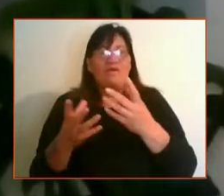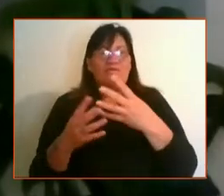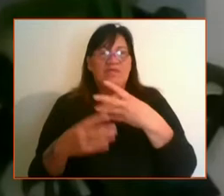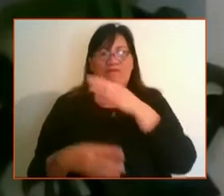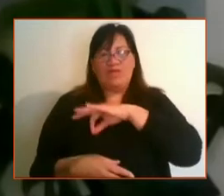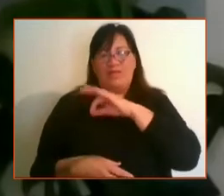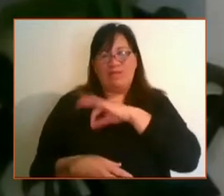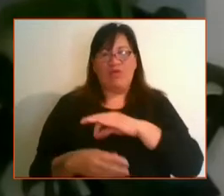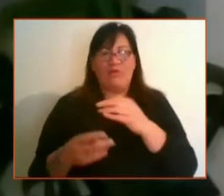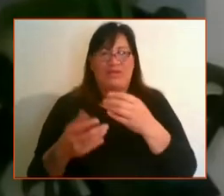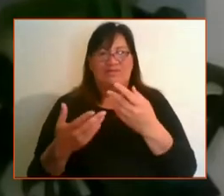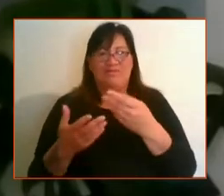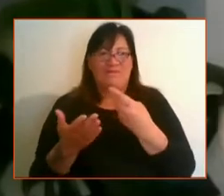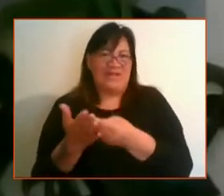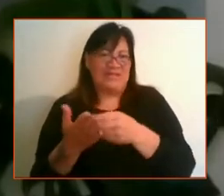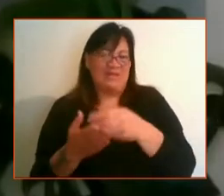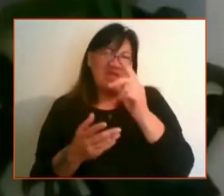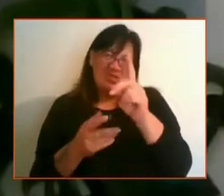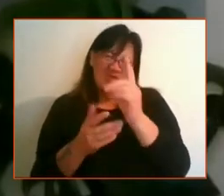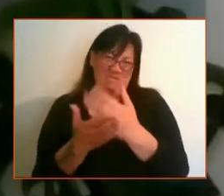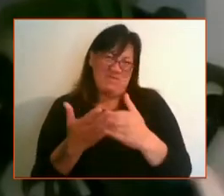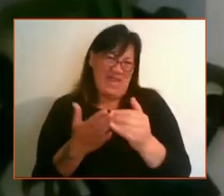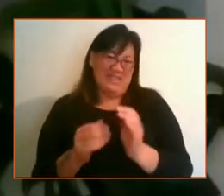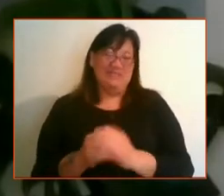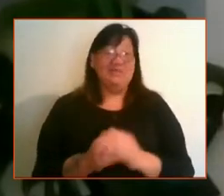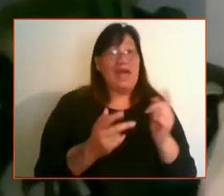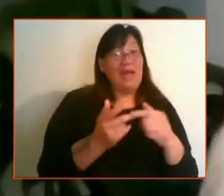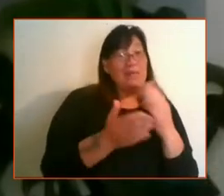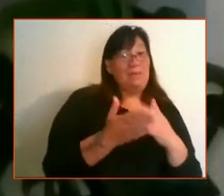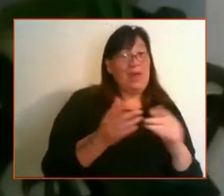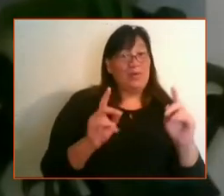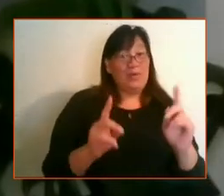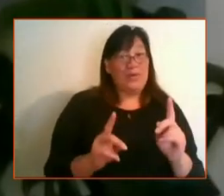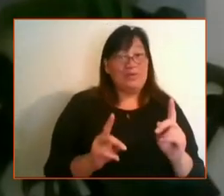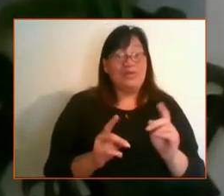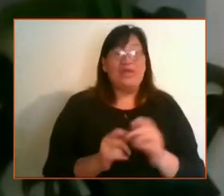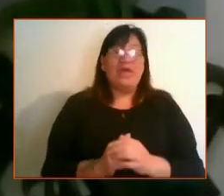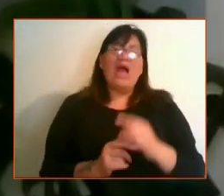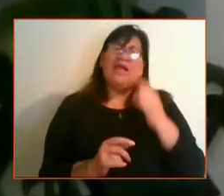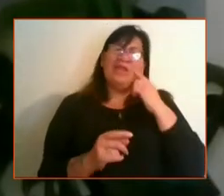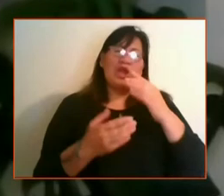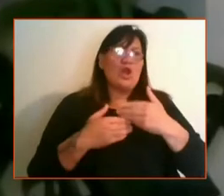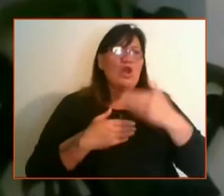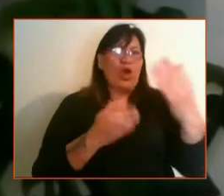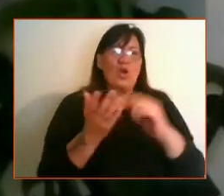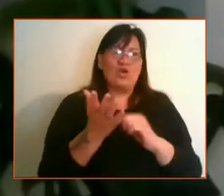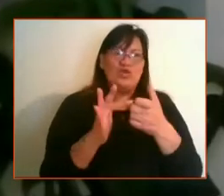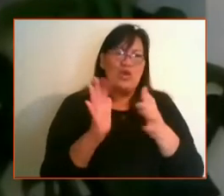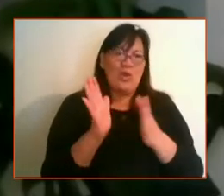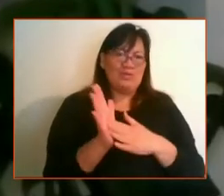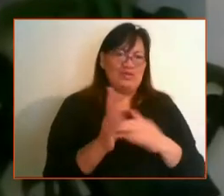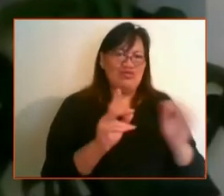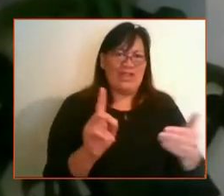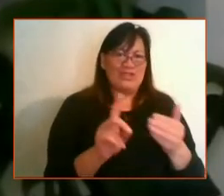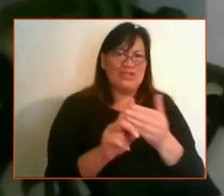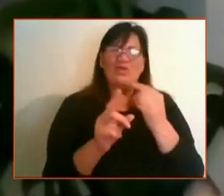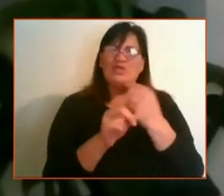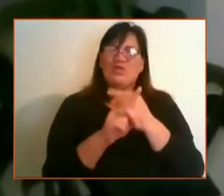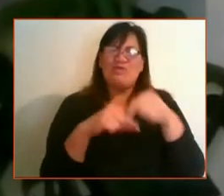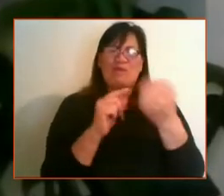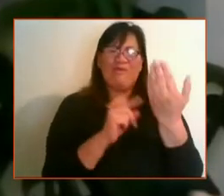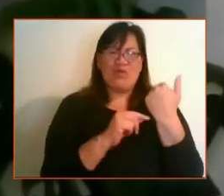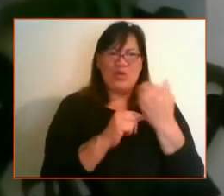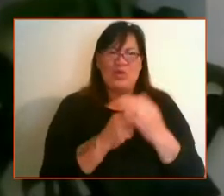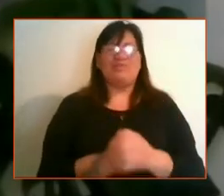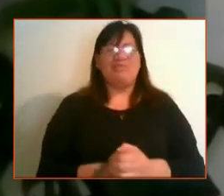just one part of the puzzle. The other part of the puzzle, I think, is really that long-term strategy piece that we were speaking to before. There